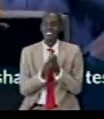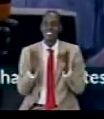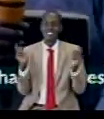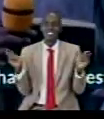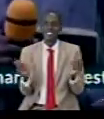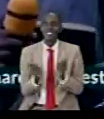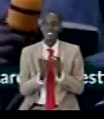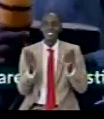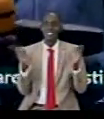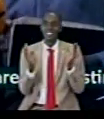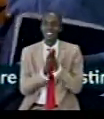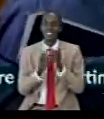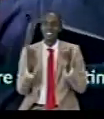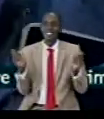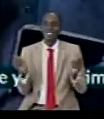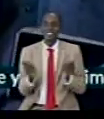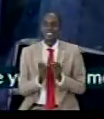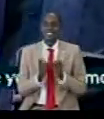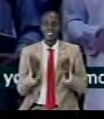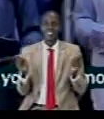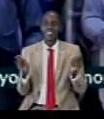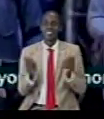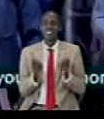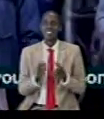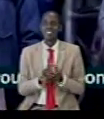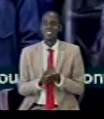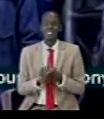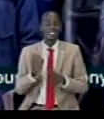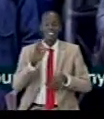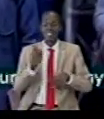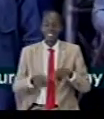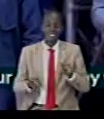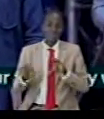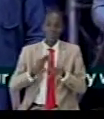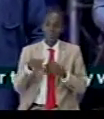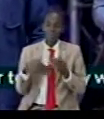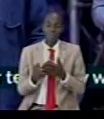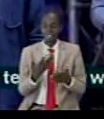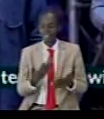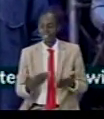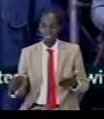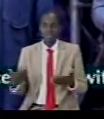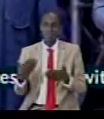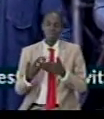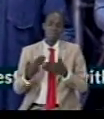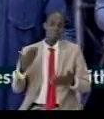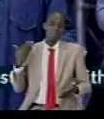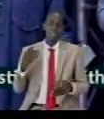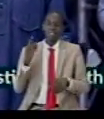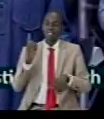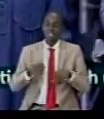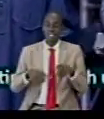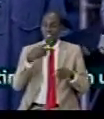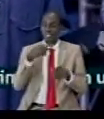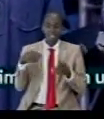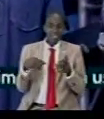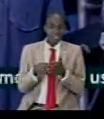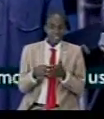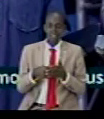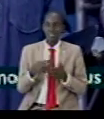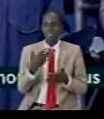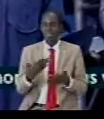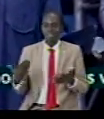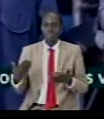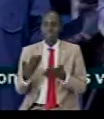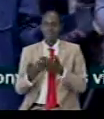Amen. He cannot do all this before. He cannot raise up his hand before. He cannot say praise the Lord loudly like that